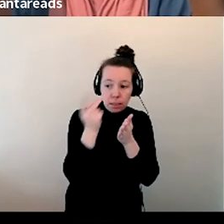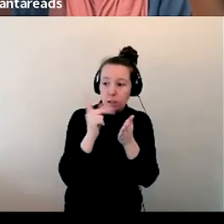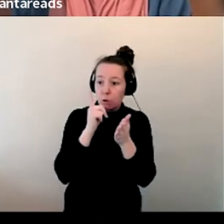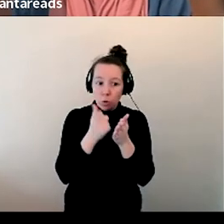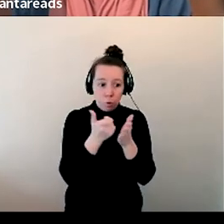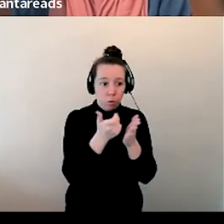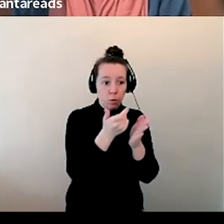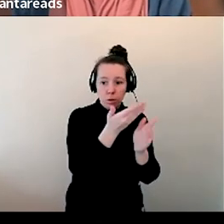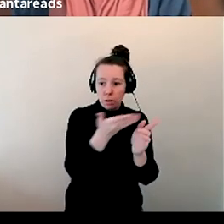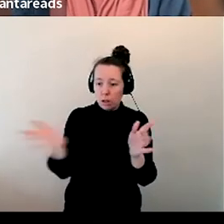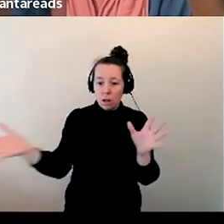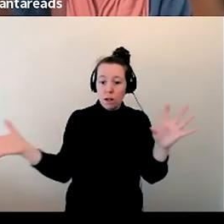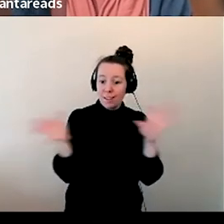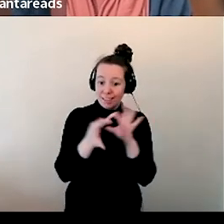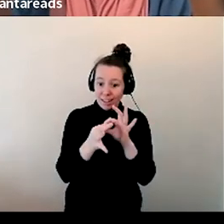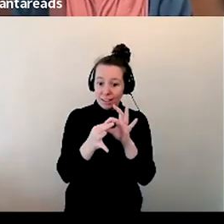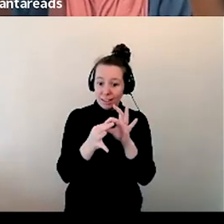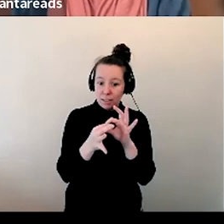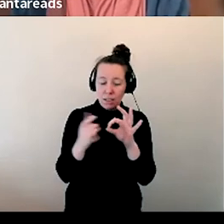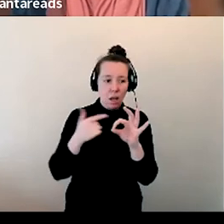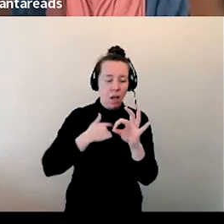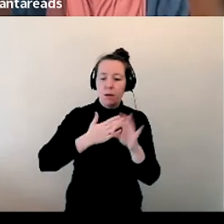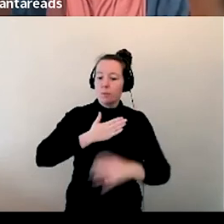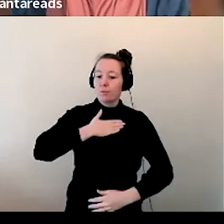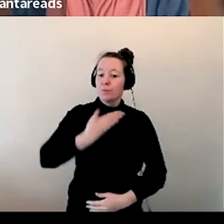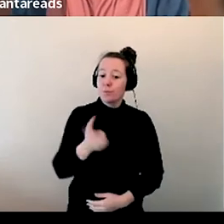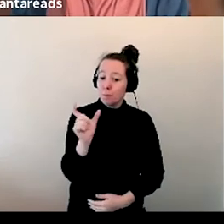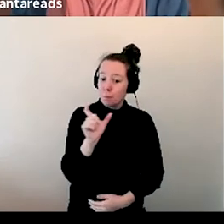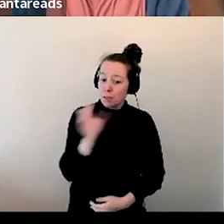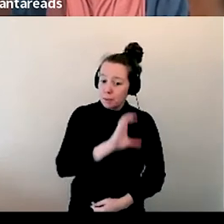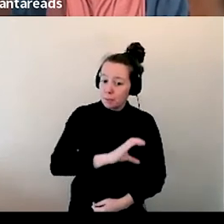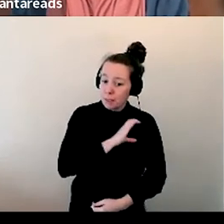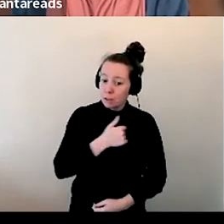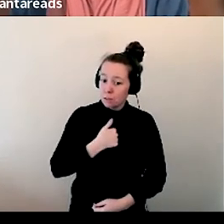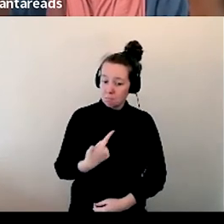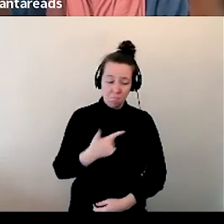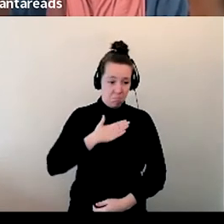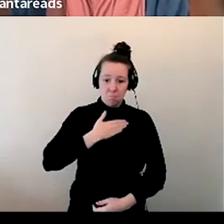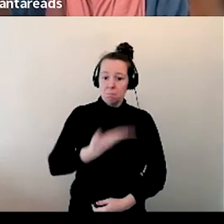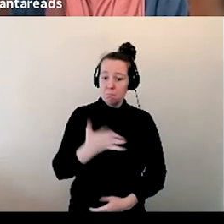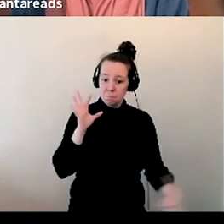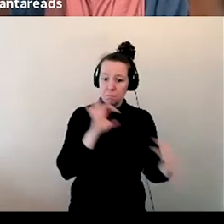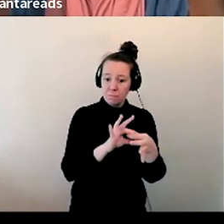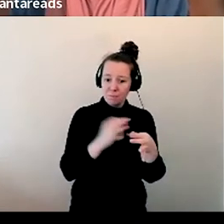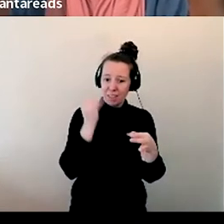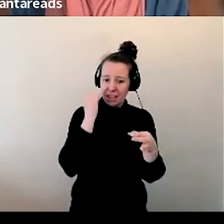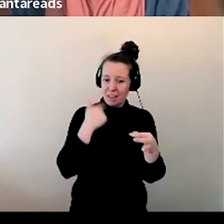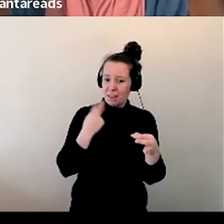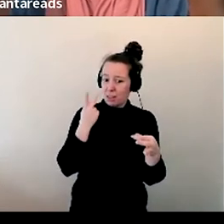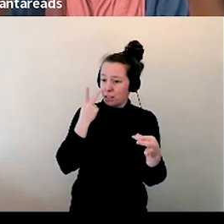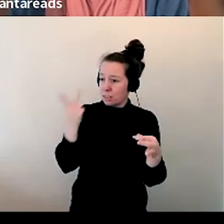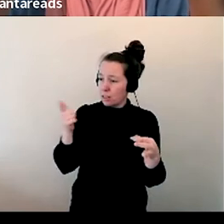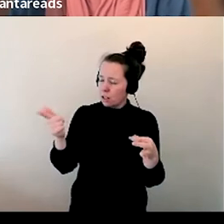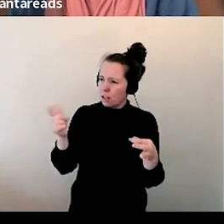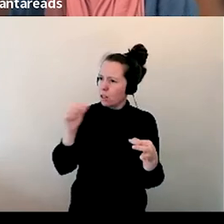happily gladly talk about a book that has Muslim characters. But I feel like if I saw someone else who was